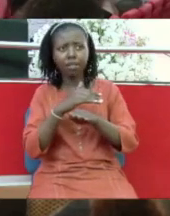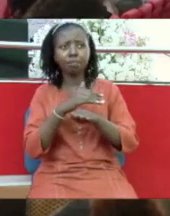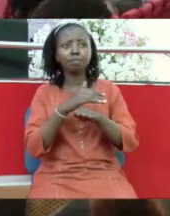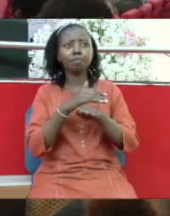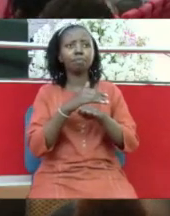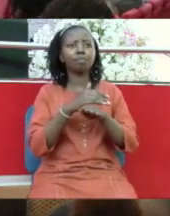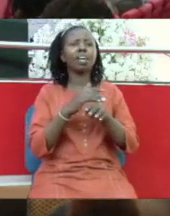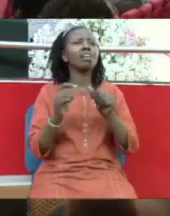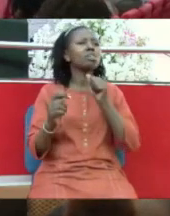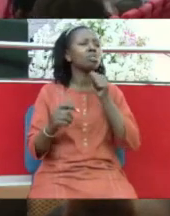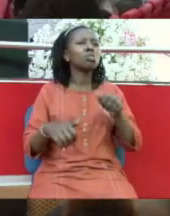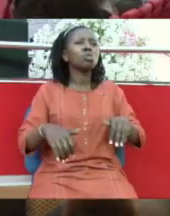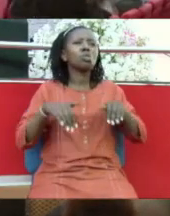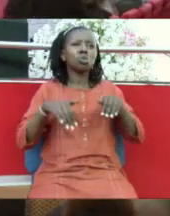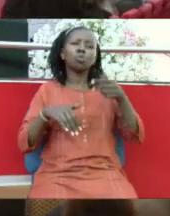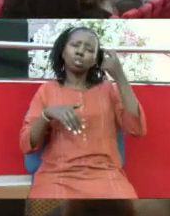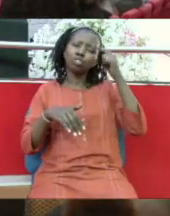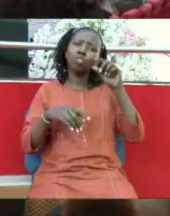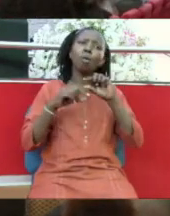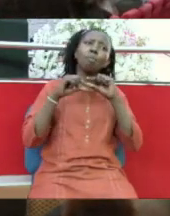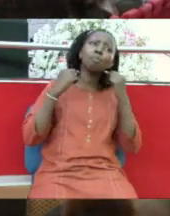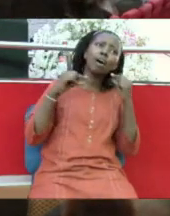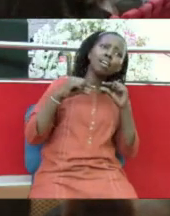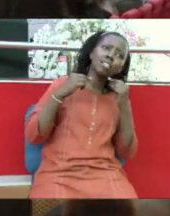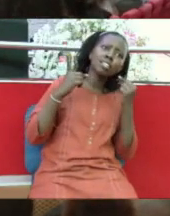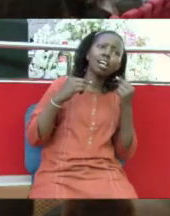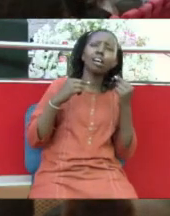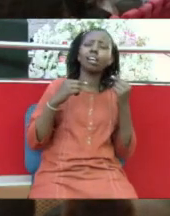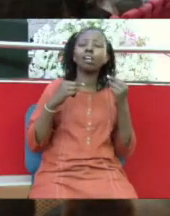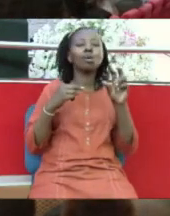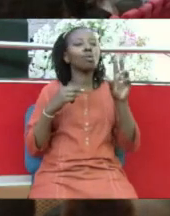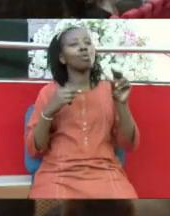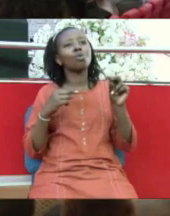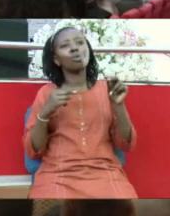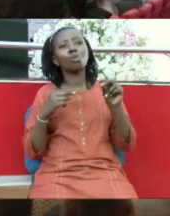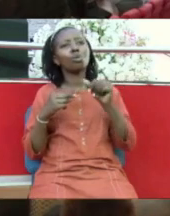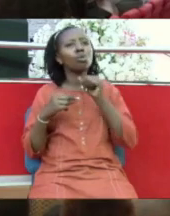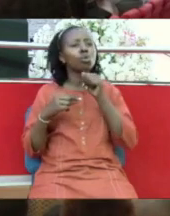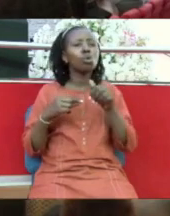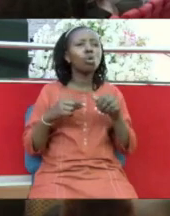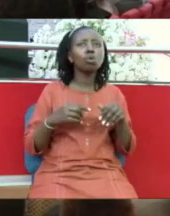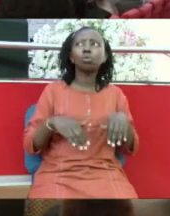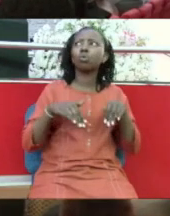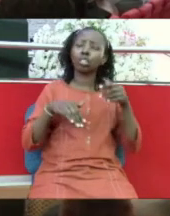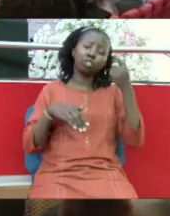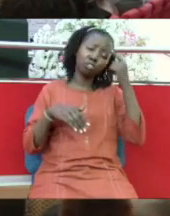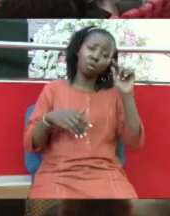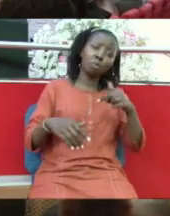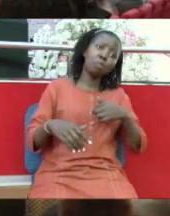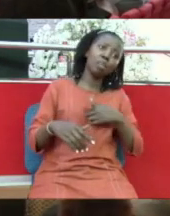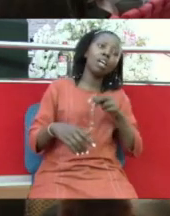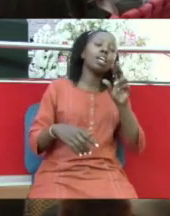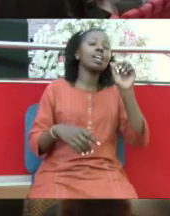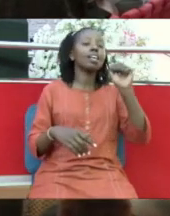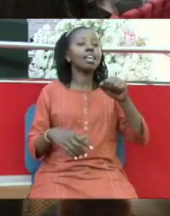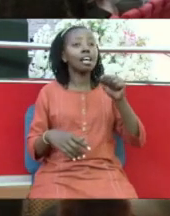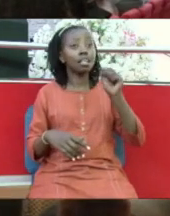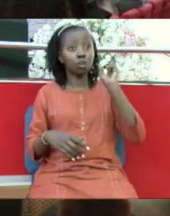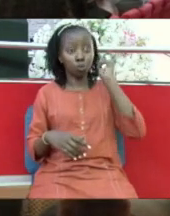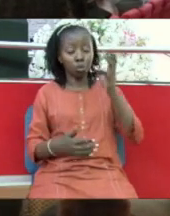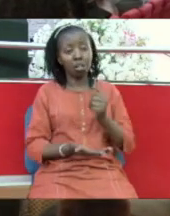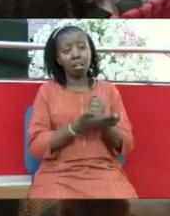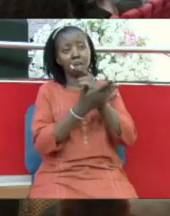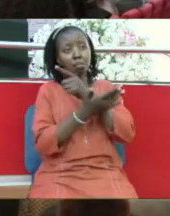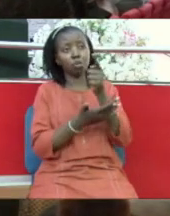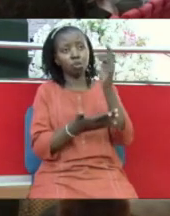to wait for an apostle. You don't have to wait for a pastor. You don't have to wait for me. Yes, I will help you.